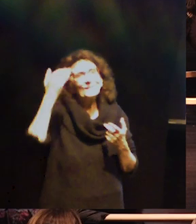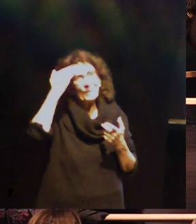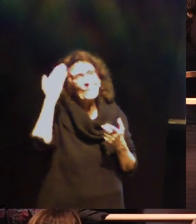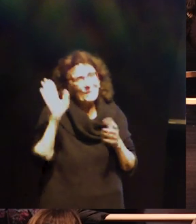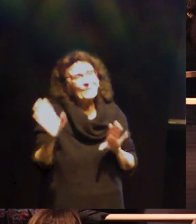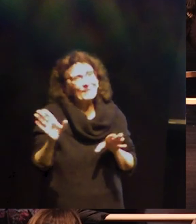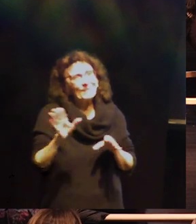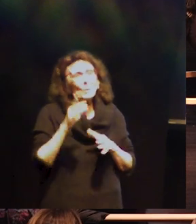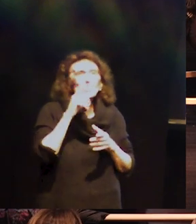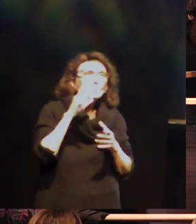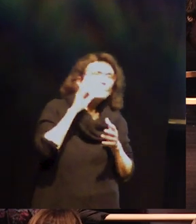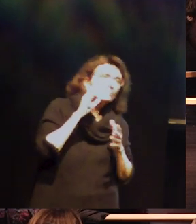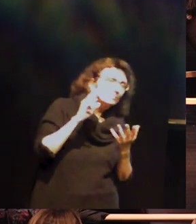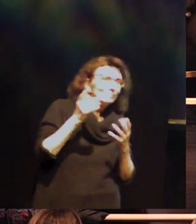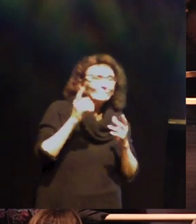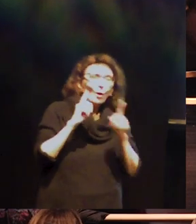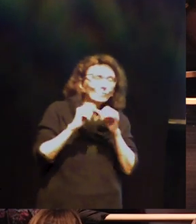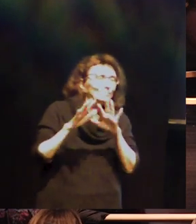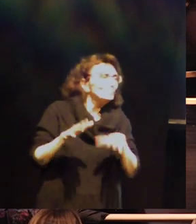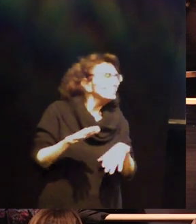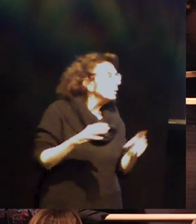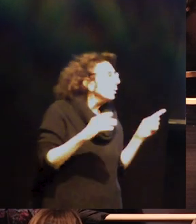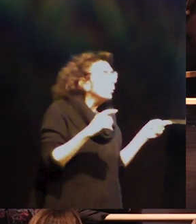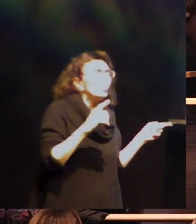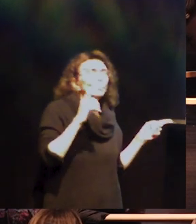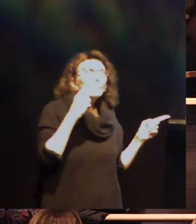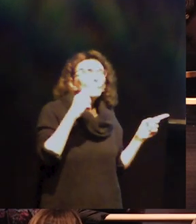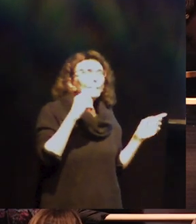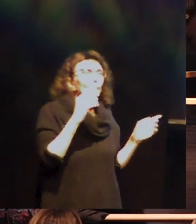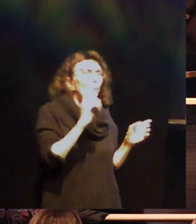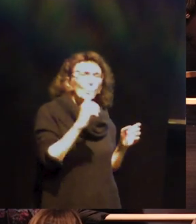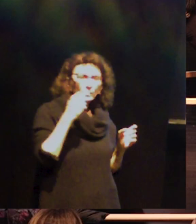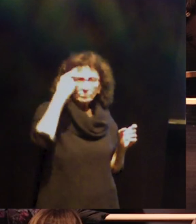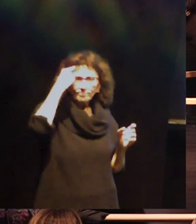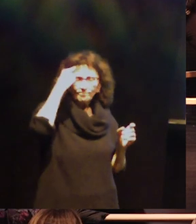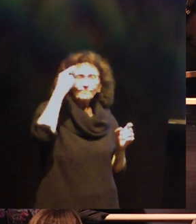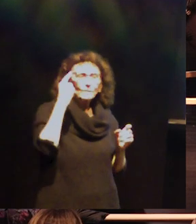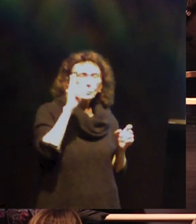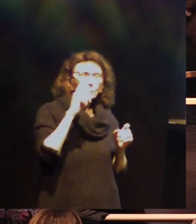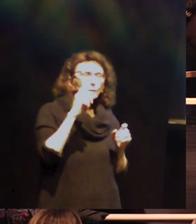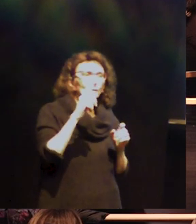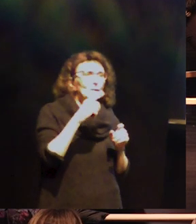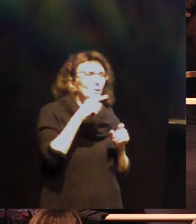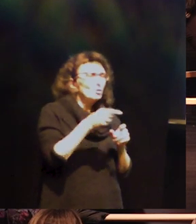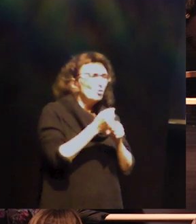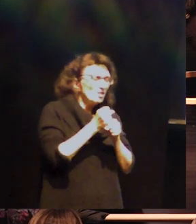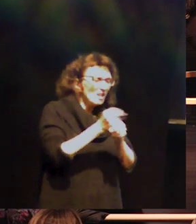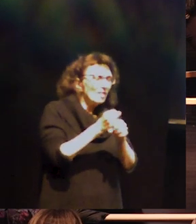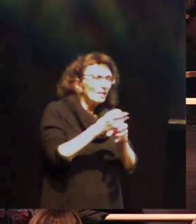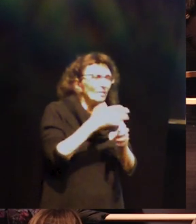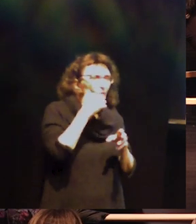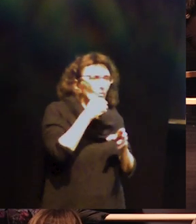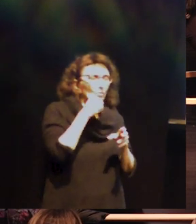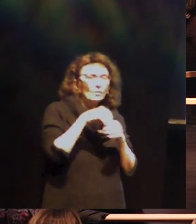those people are. Well, one of your creative choices that really stood with me was when you're yelling at the little girl when